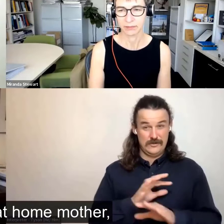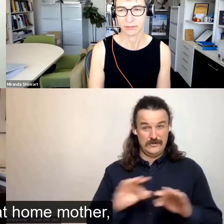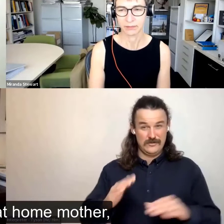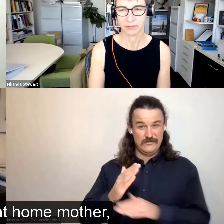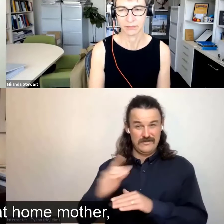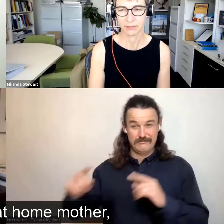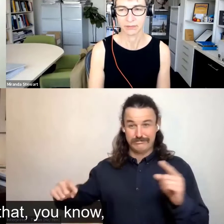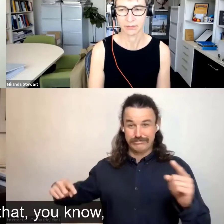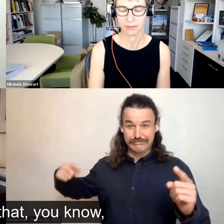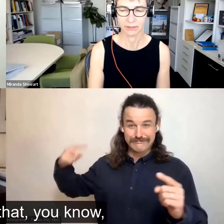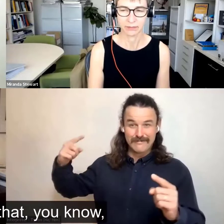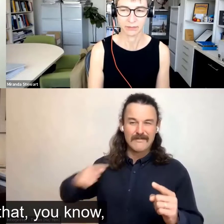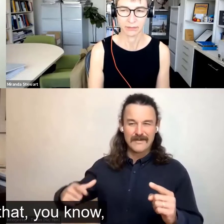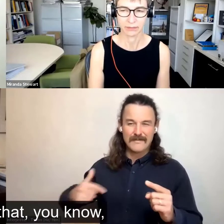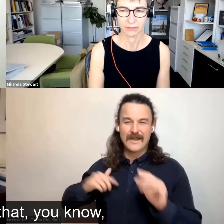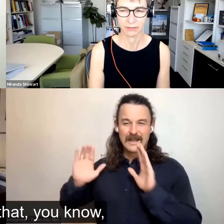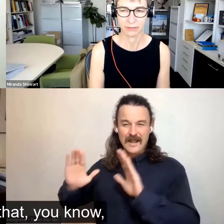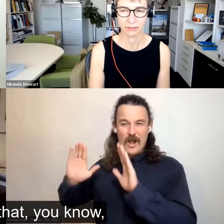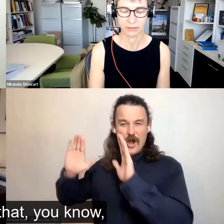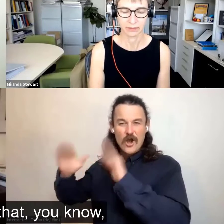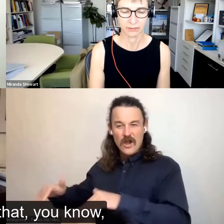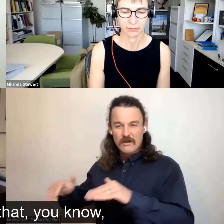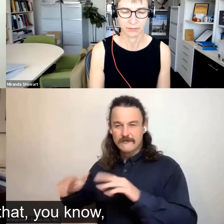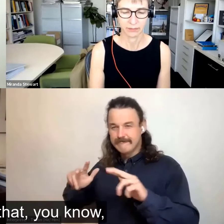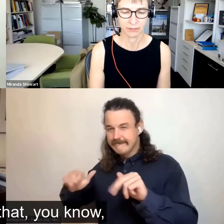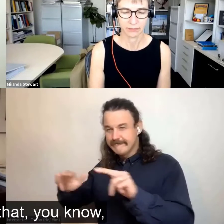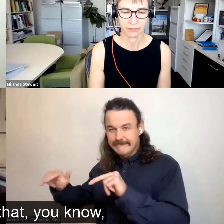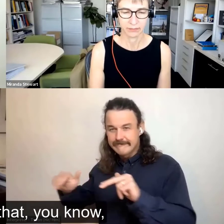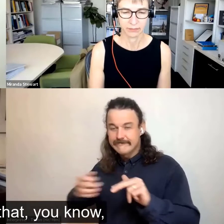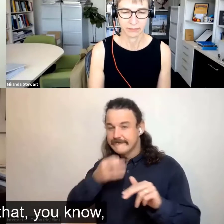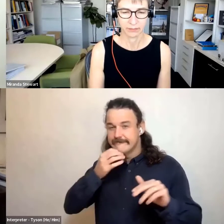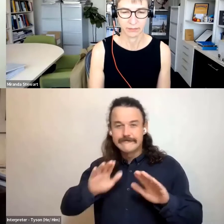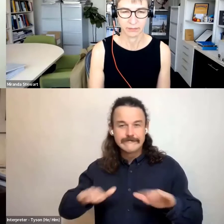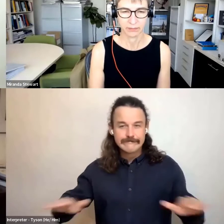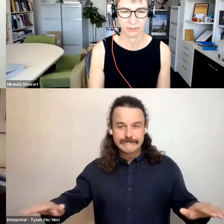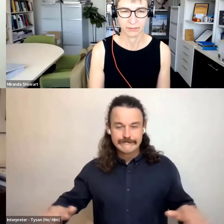stay-at-home mother, and the fact that,